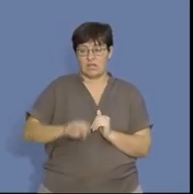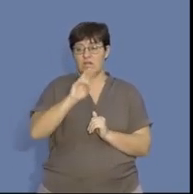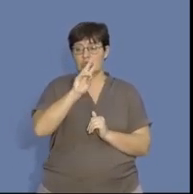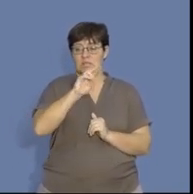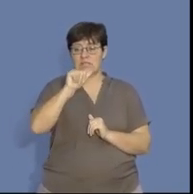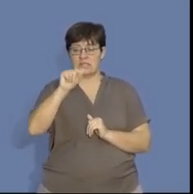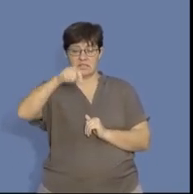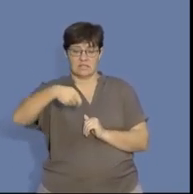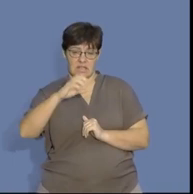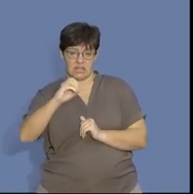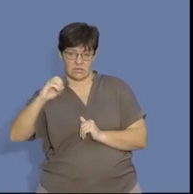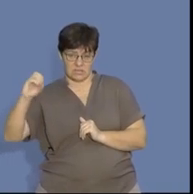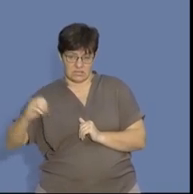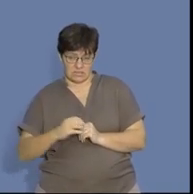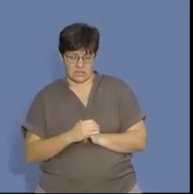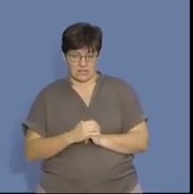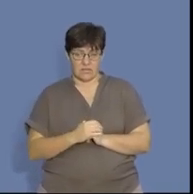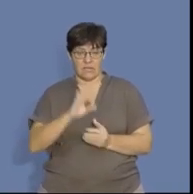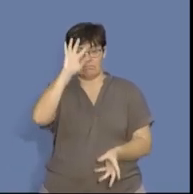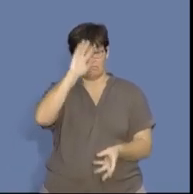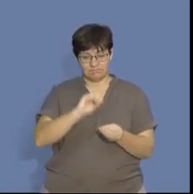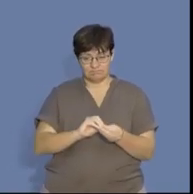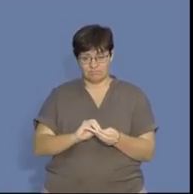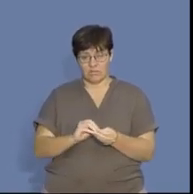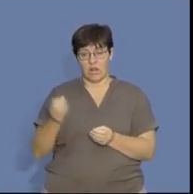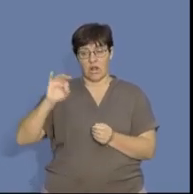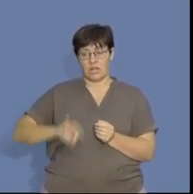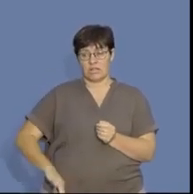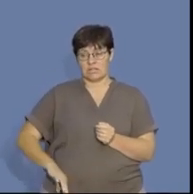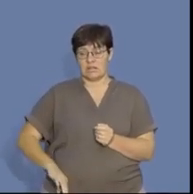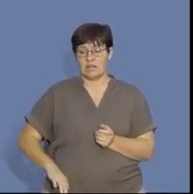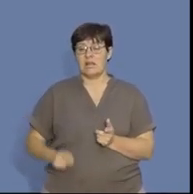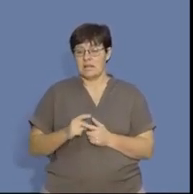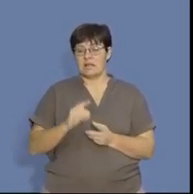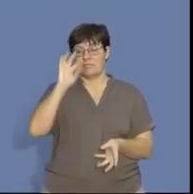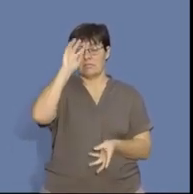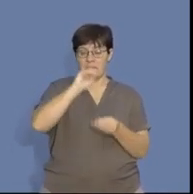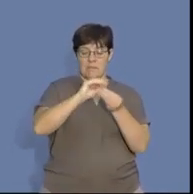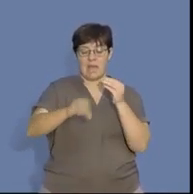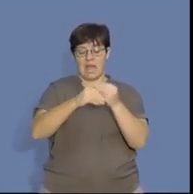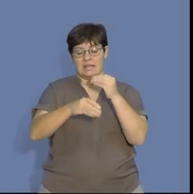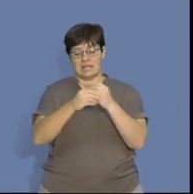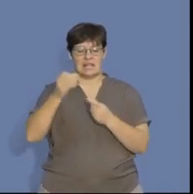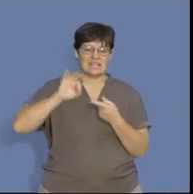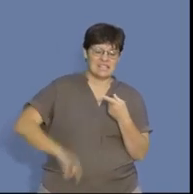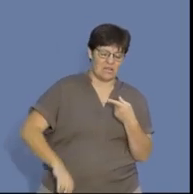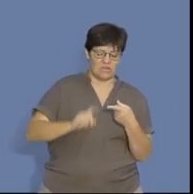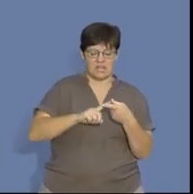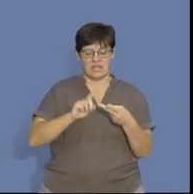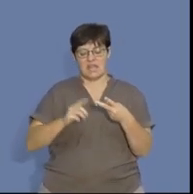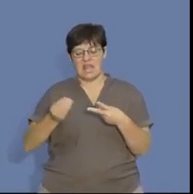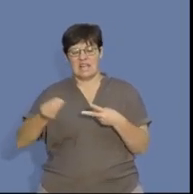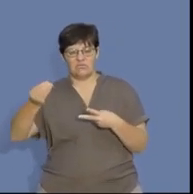profit, 26,000. So remember, total earnings is obviously a sum of